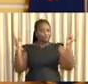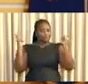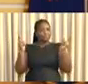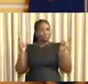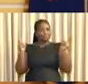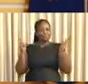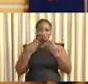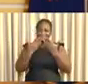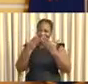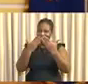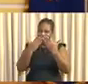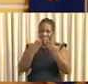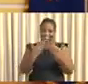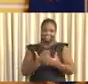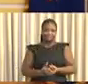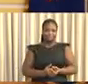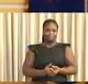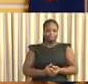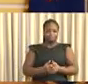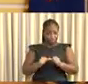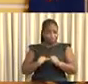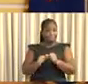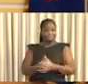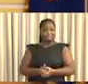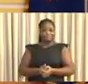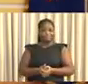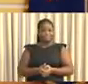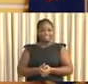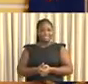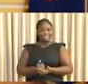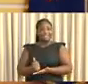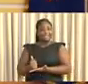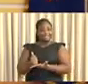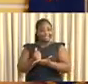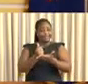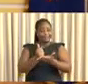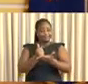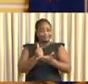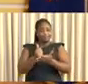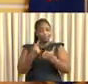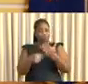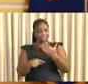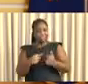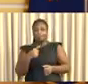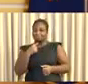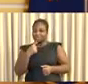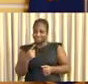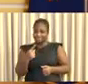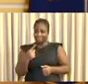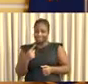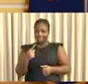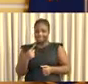Indinkunim, Mindanya Siwa, Nyano, Niabua, non in